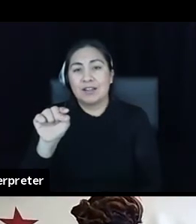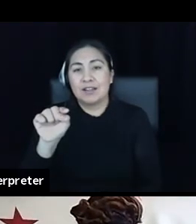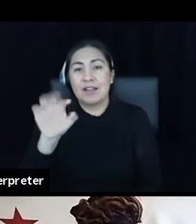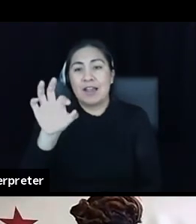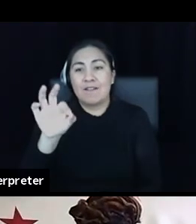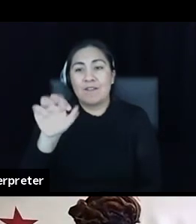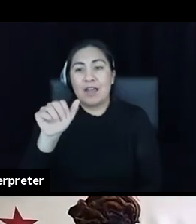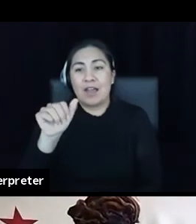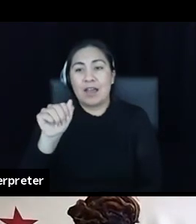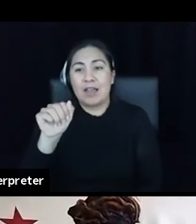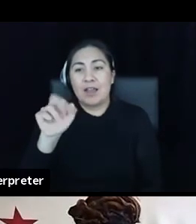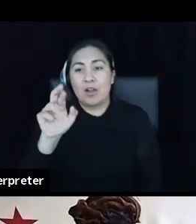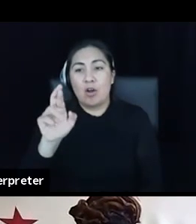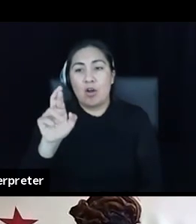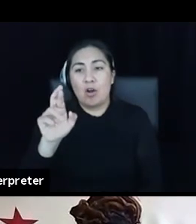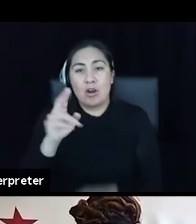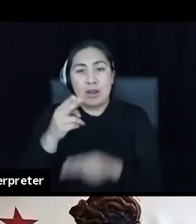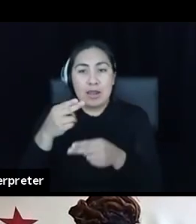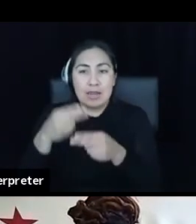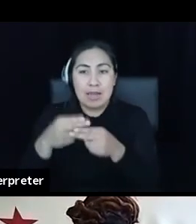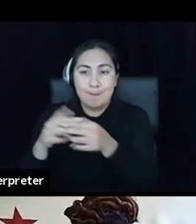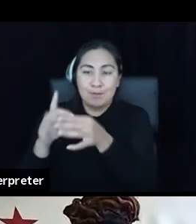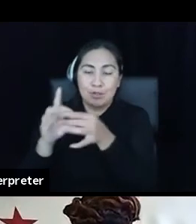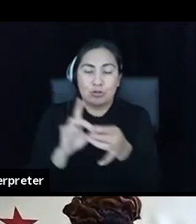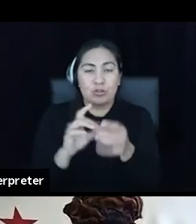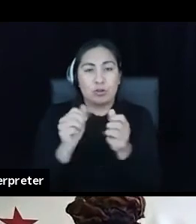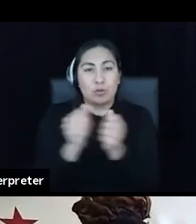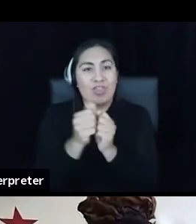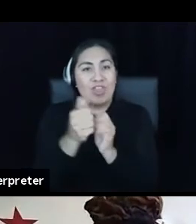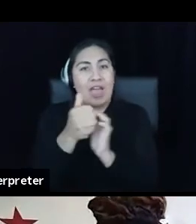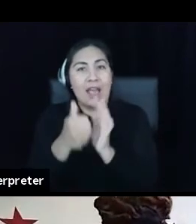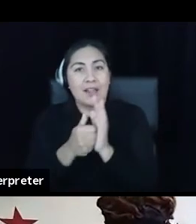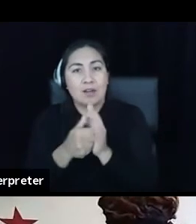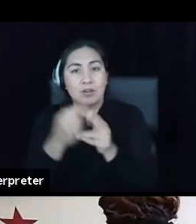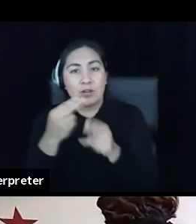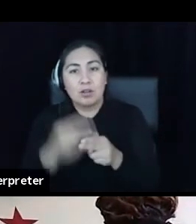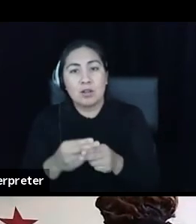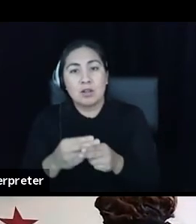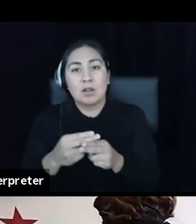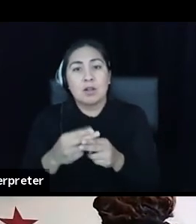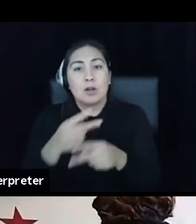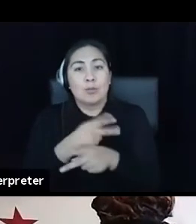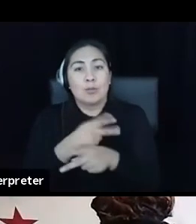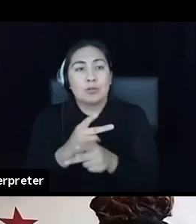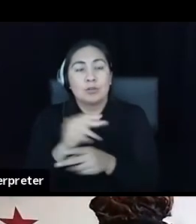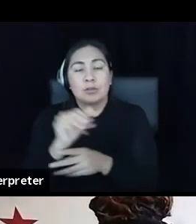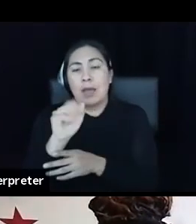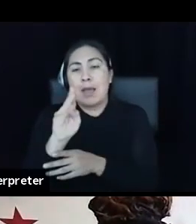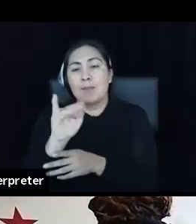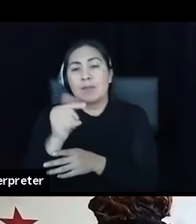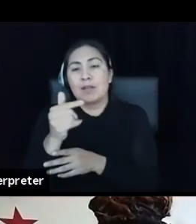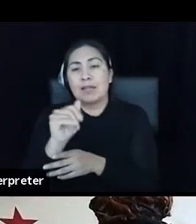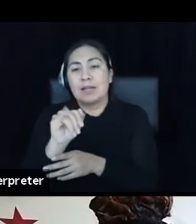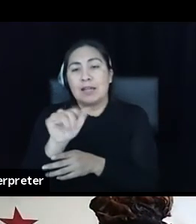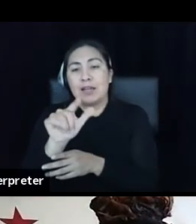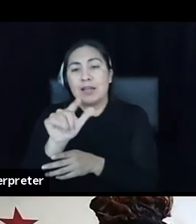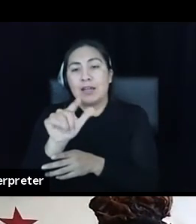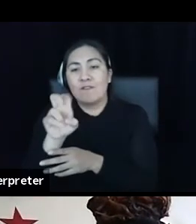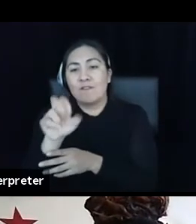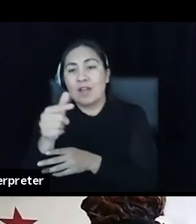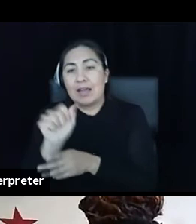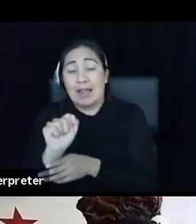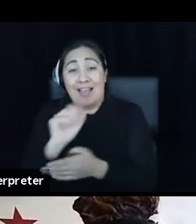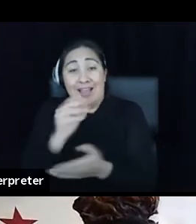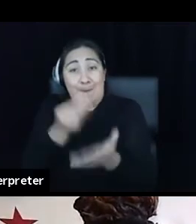COVE19-FAR. The name associated with the account is call producer Abigail Vega. These funds will actually not